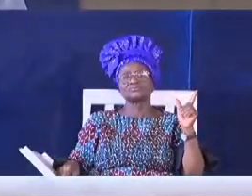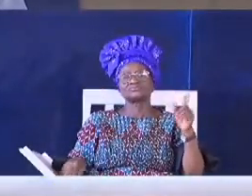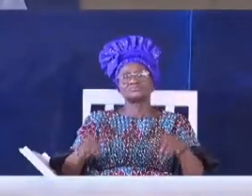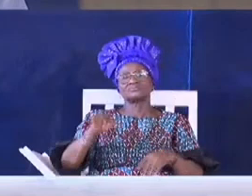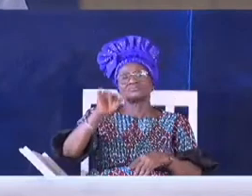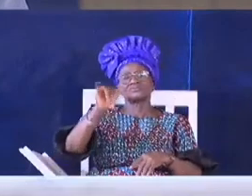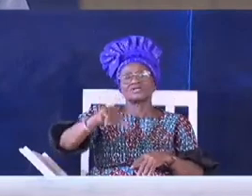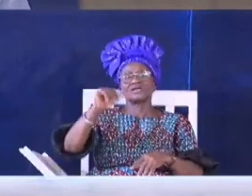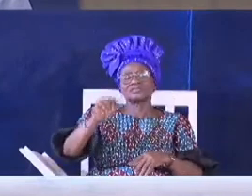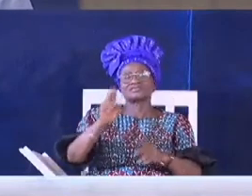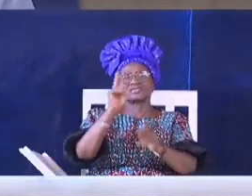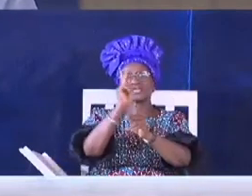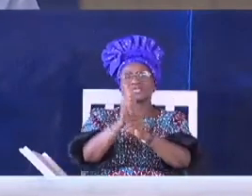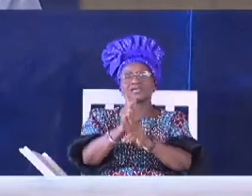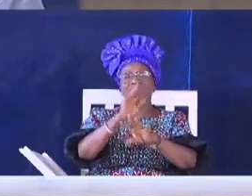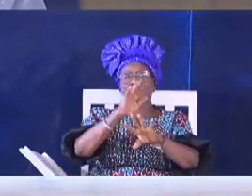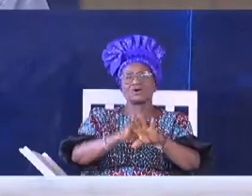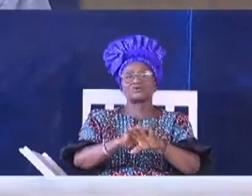Yes, keep coming.